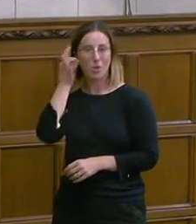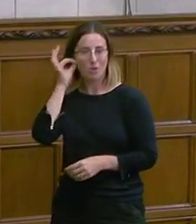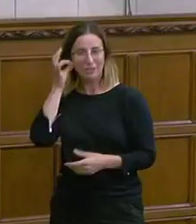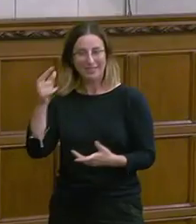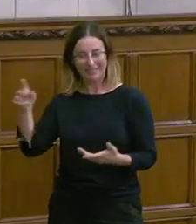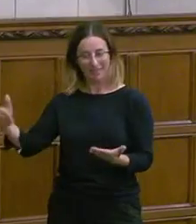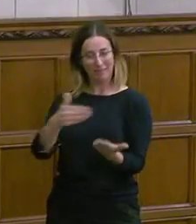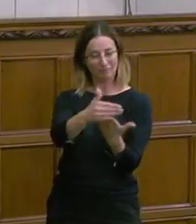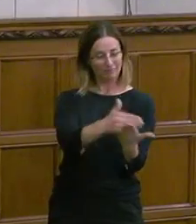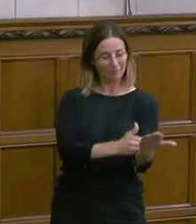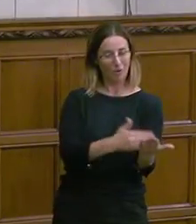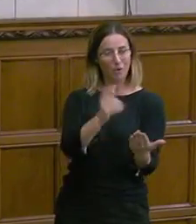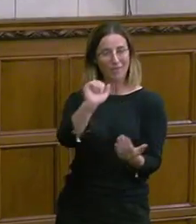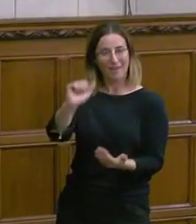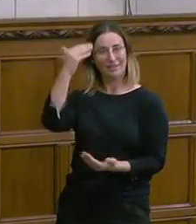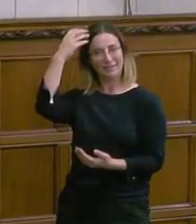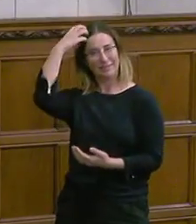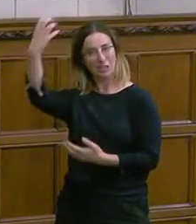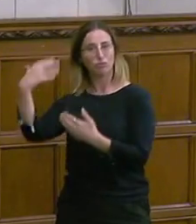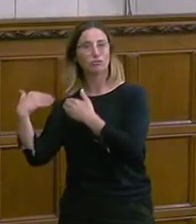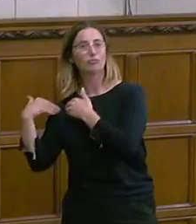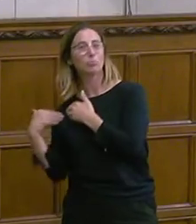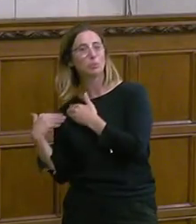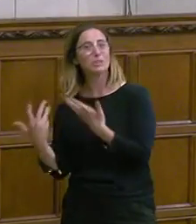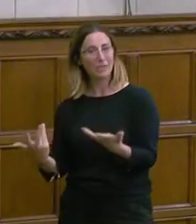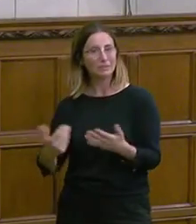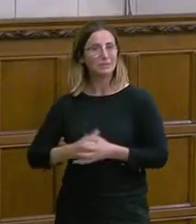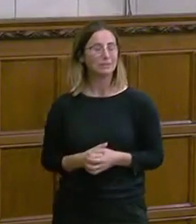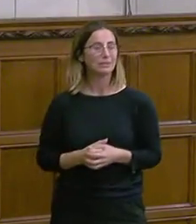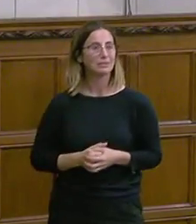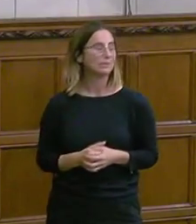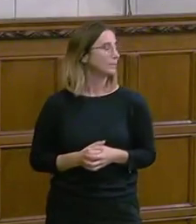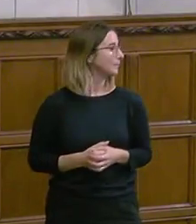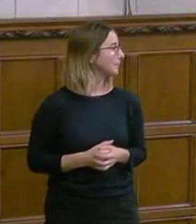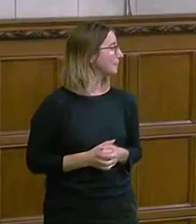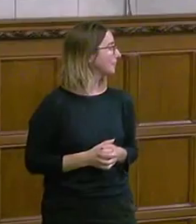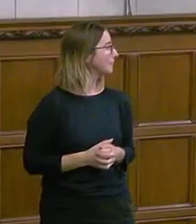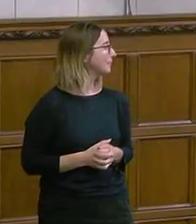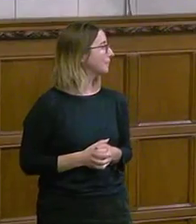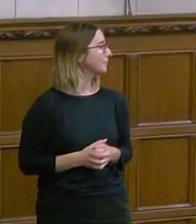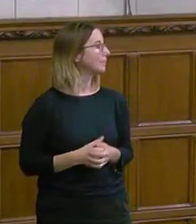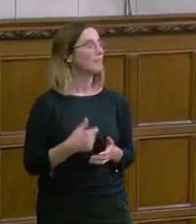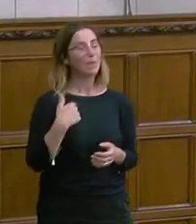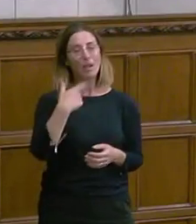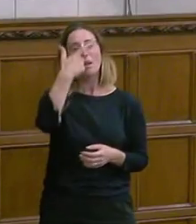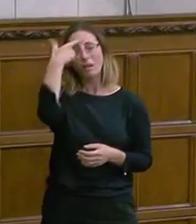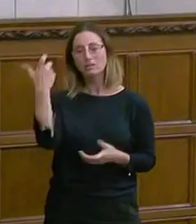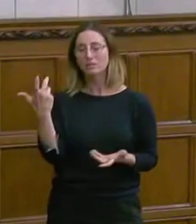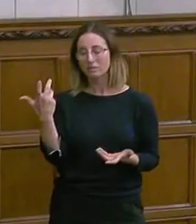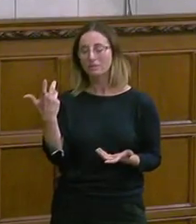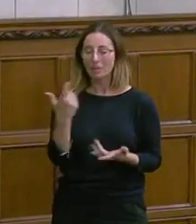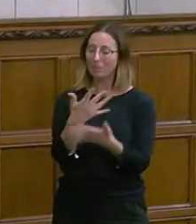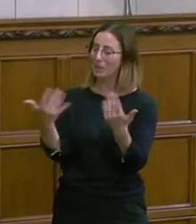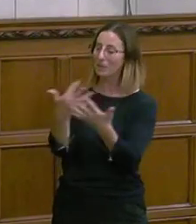their statutory responsibilities as well. I understand that many local authorities have